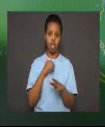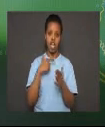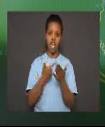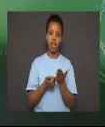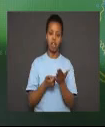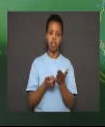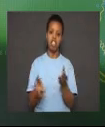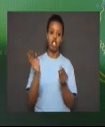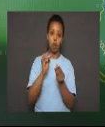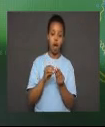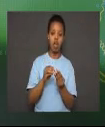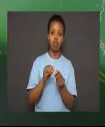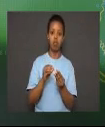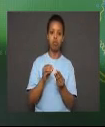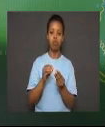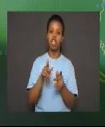support more people.